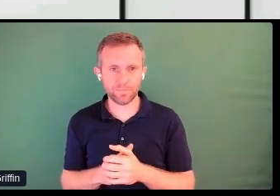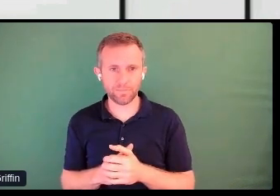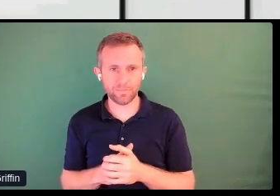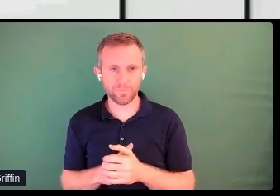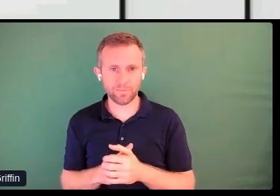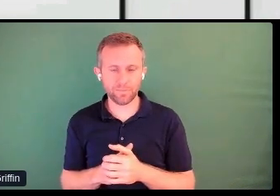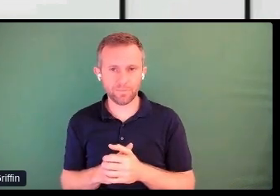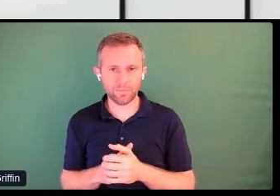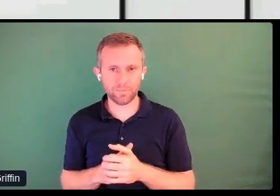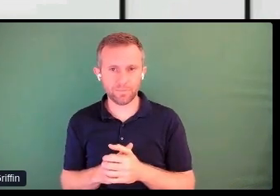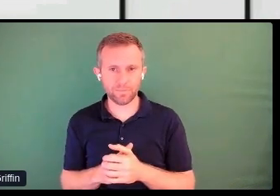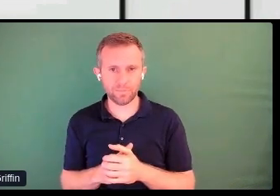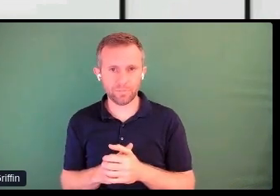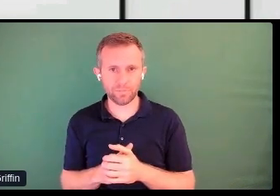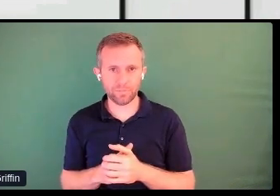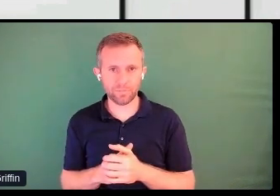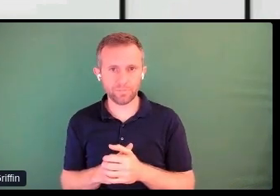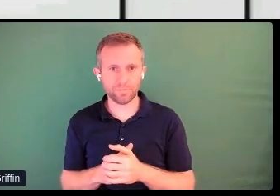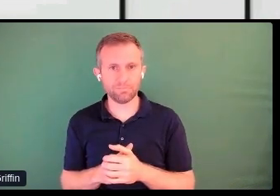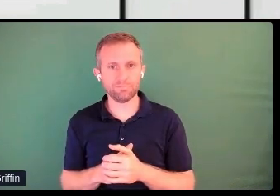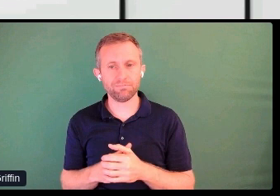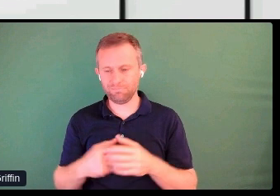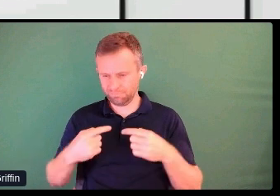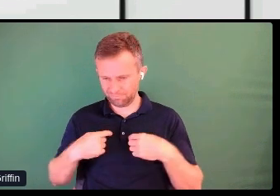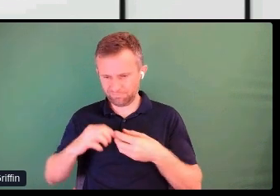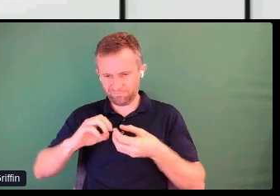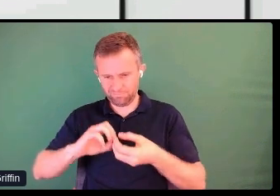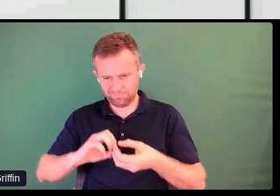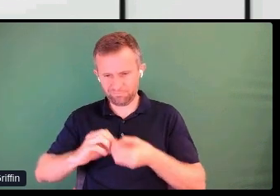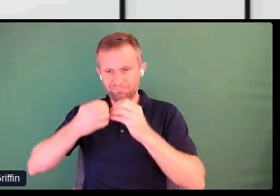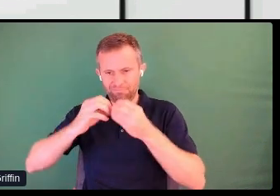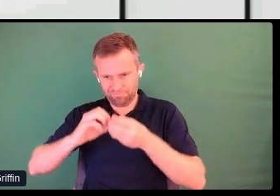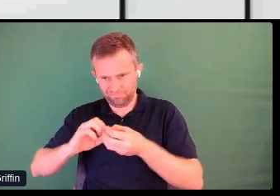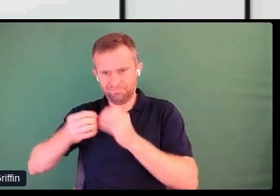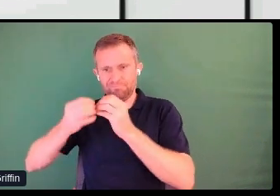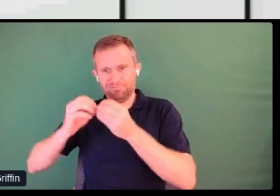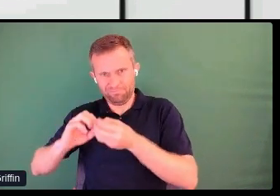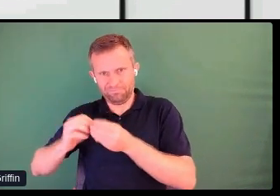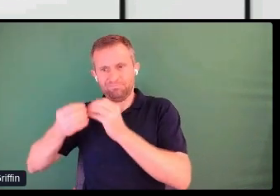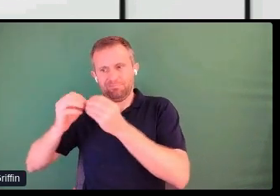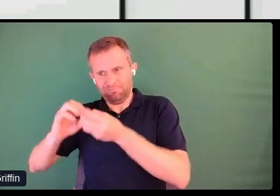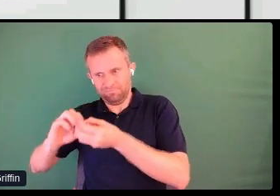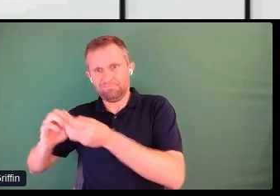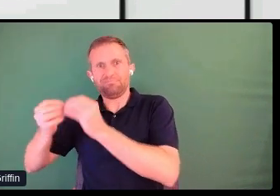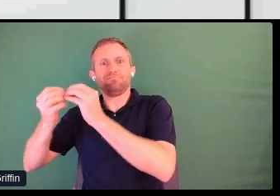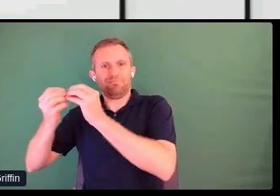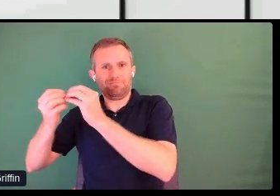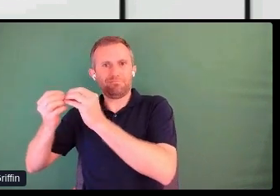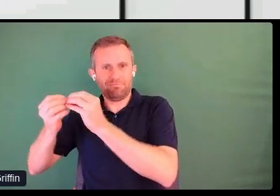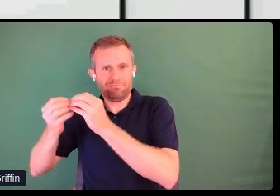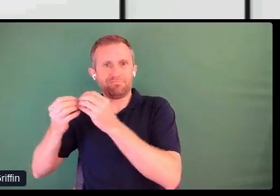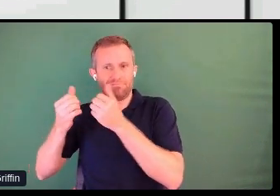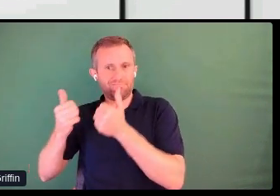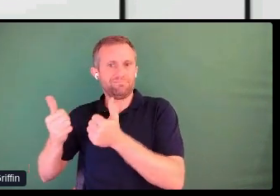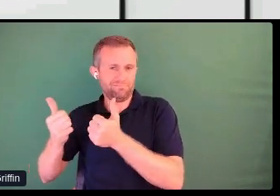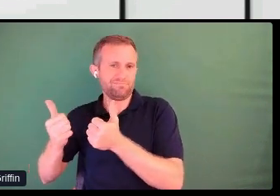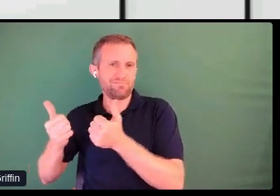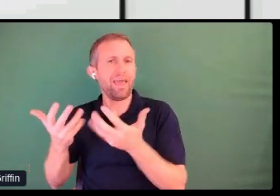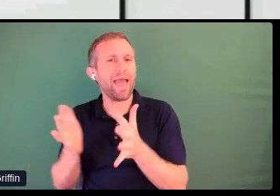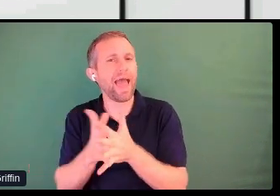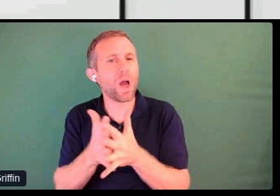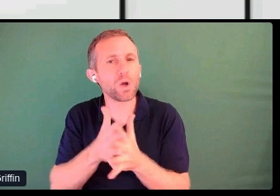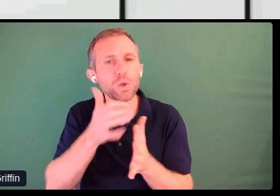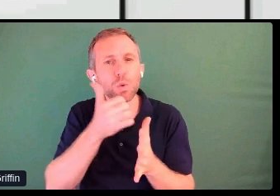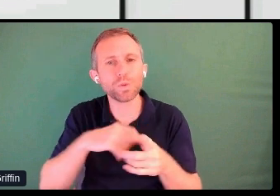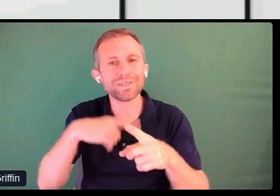So whilst developing the adaptive accessories, the team leaned heavily on knowledge from developing the Xbox Adaptive Controller. And